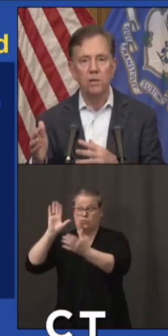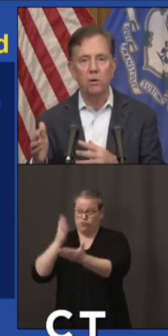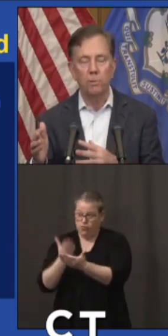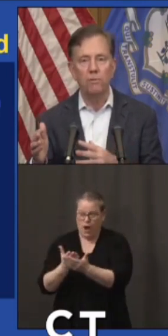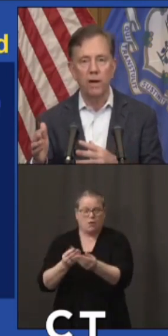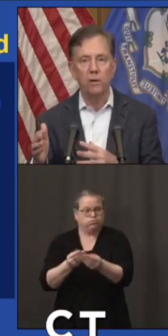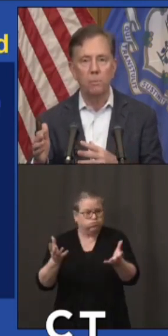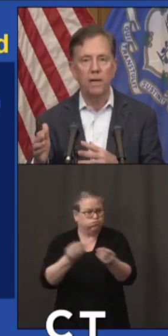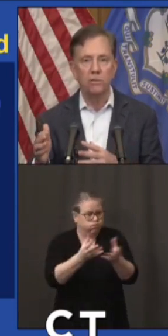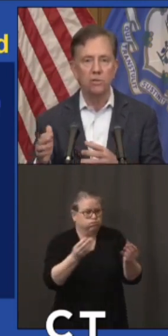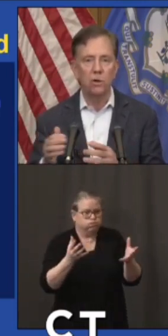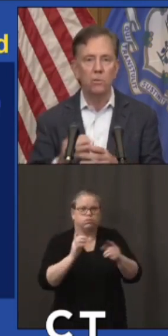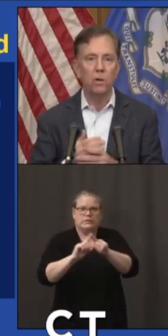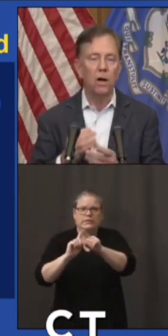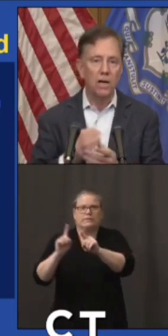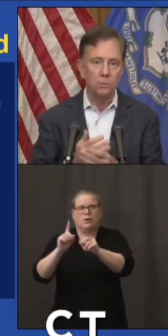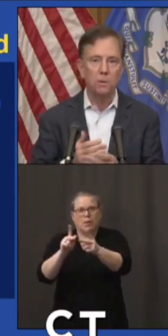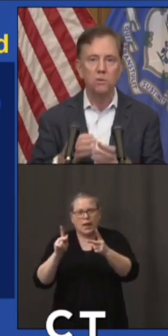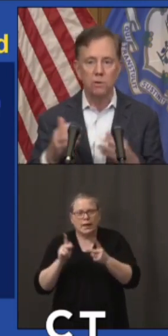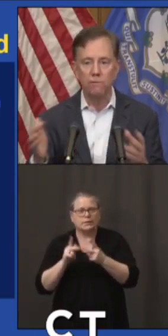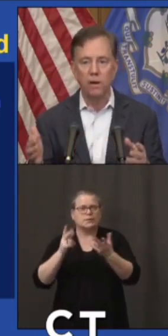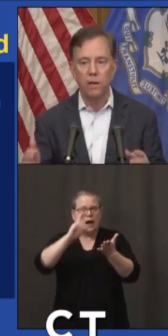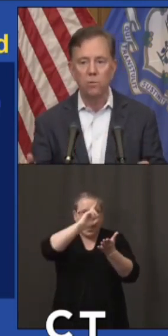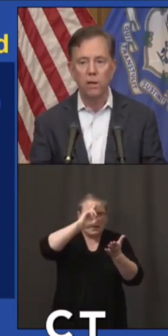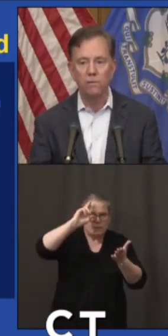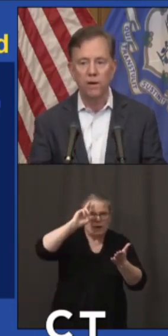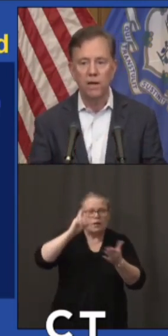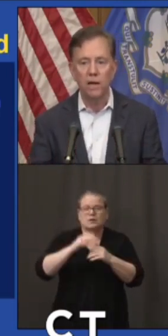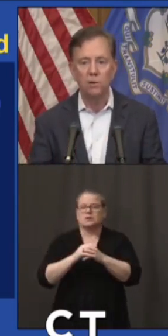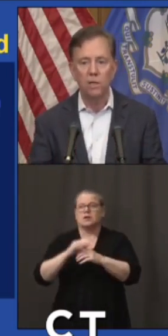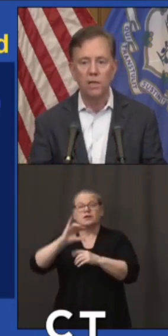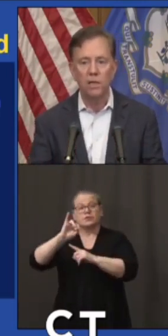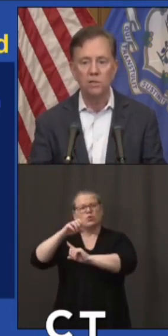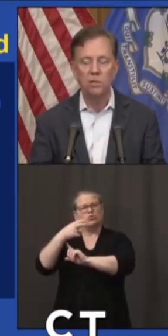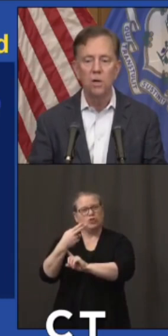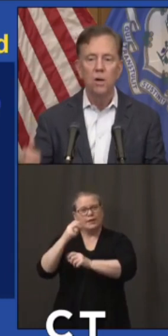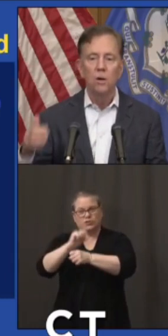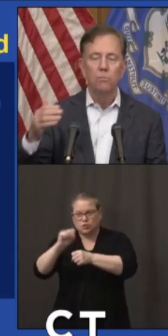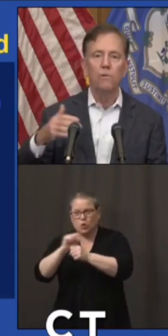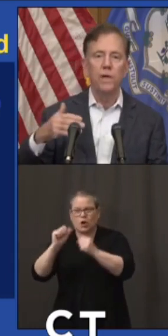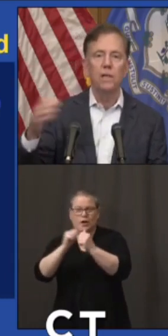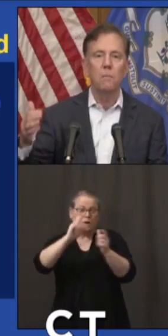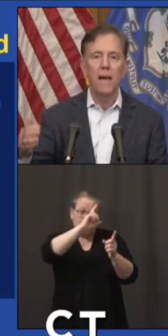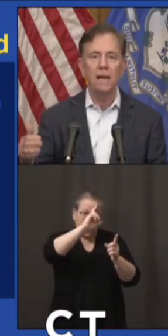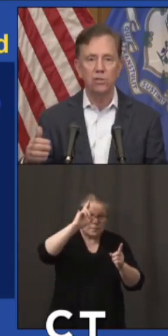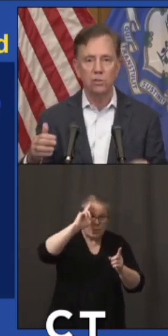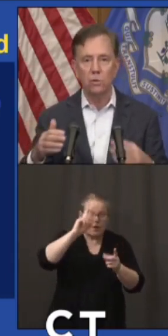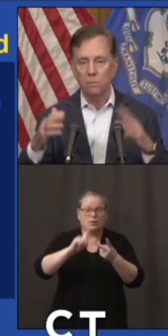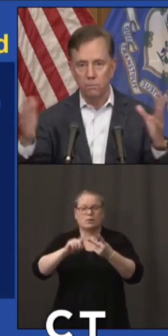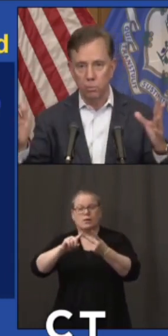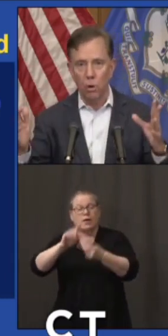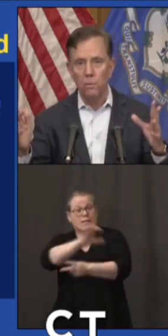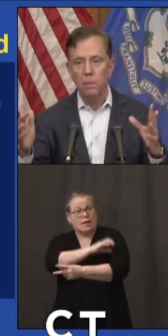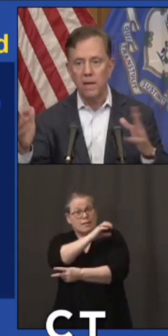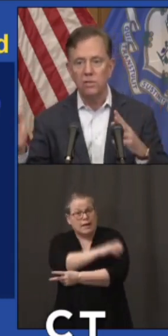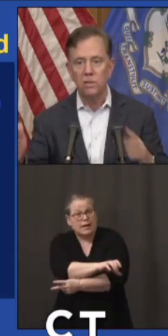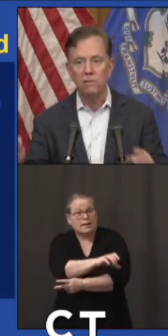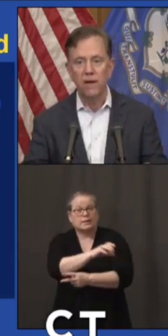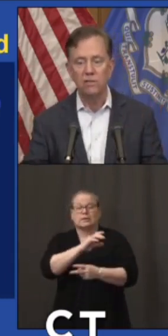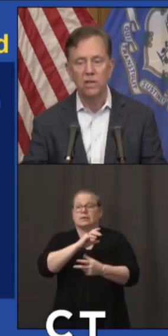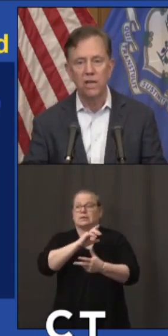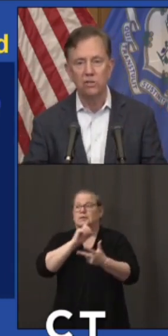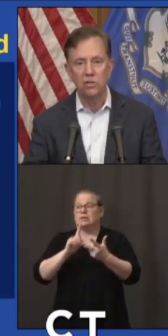expand our provider base, starting with our hospitals, our federally qualified health clinics, moving into mass or